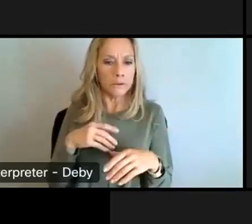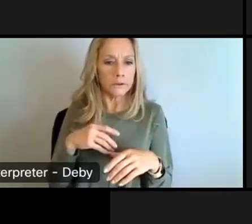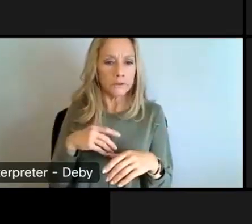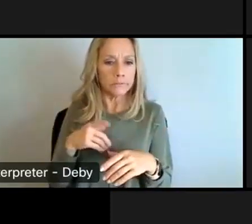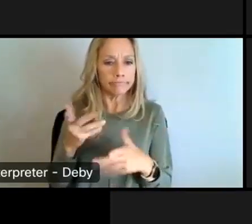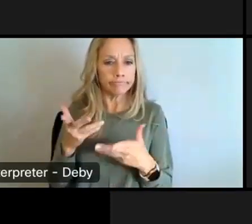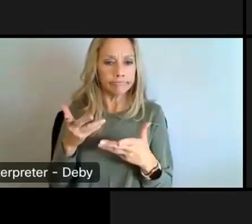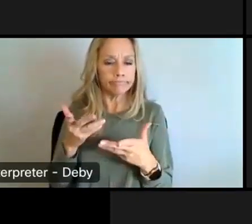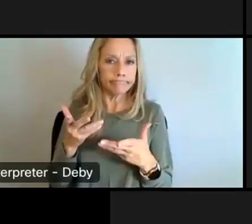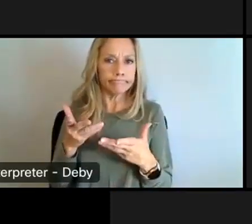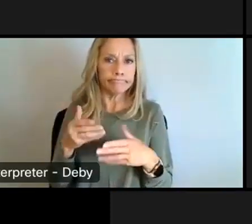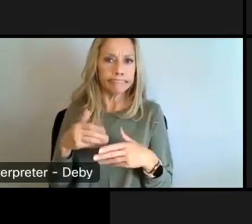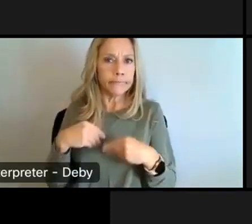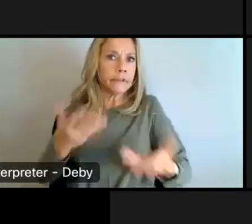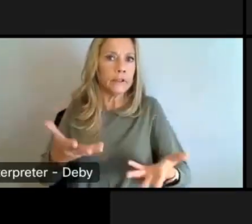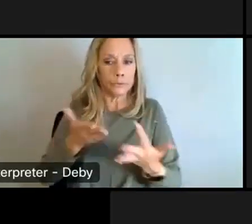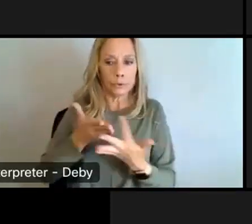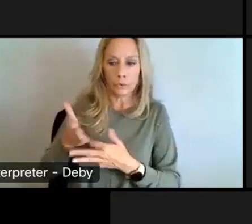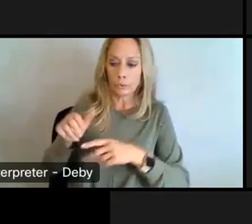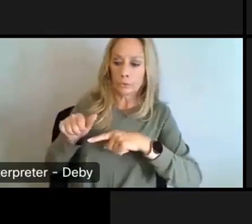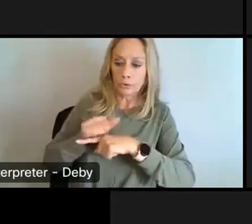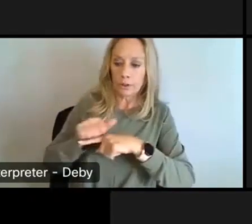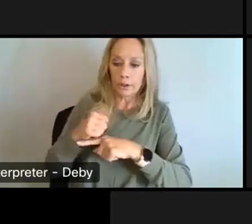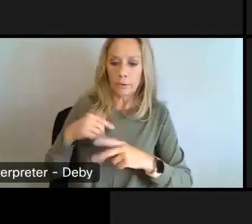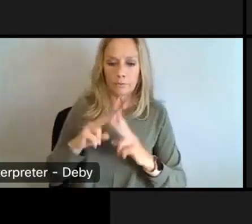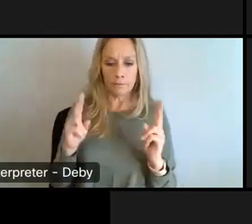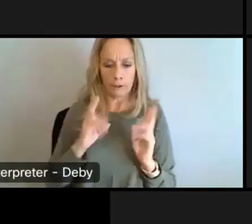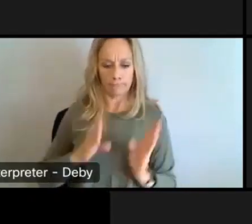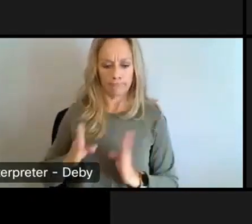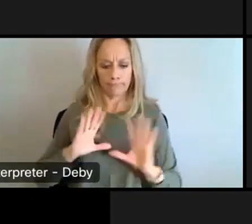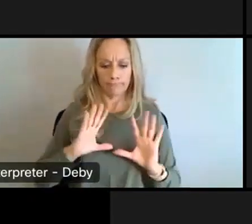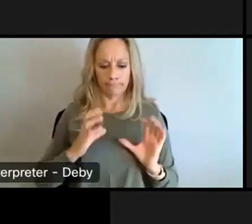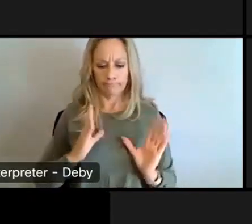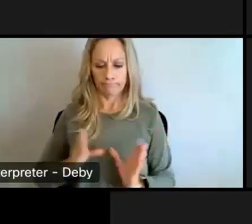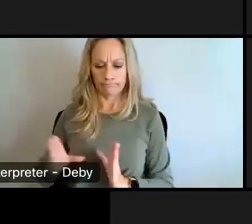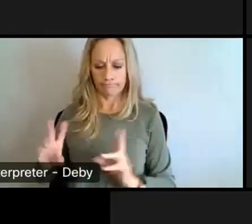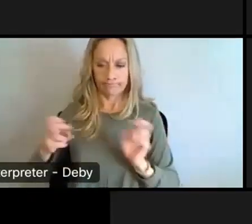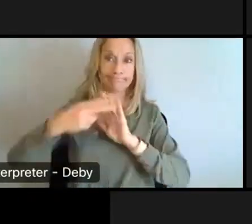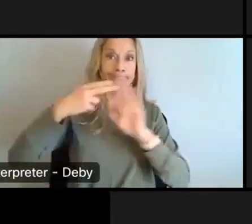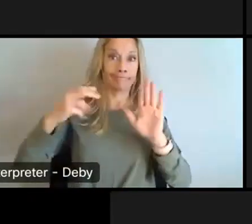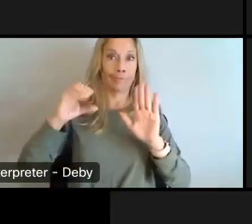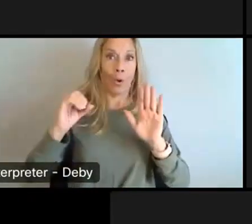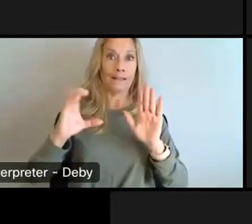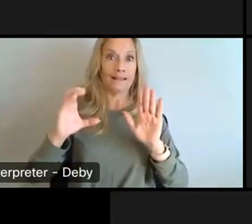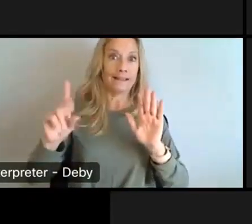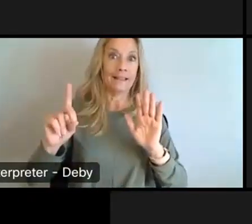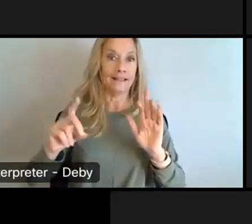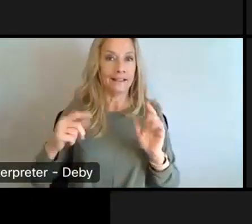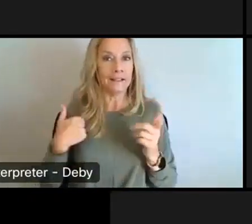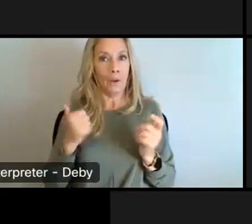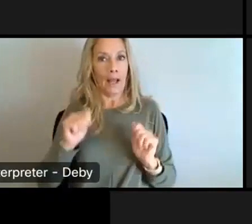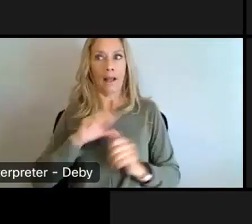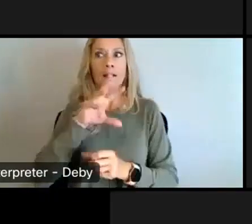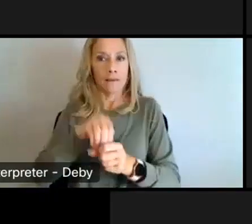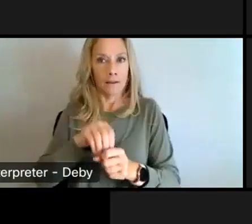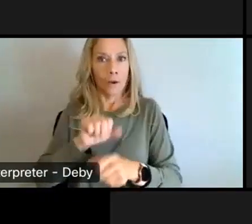You know, we're very meticulous. We're kind of OCD on a lot of things, and we can bring that into the workforce. So we